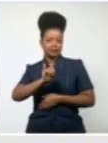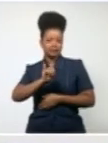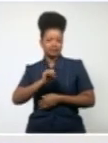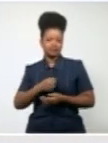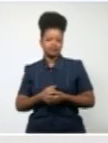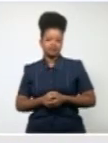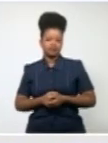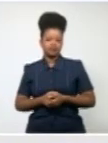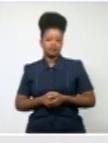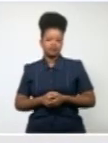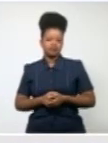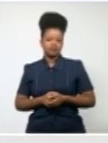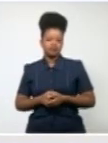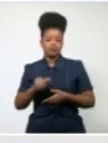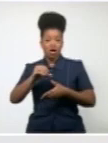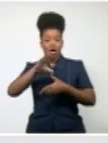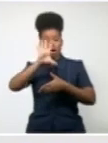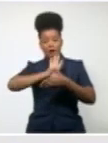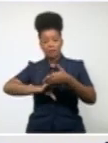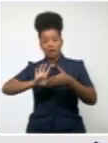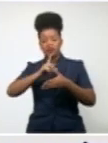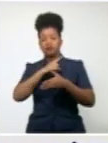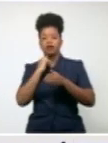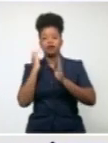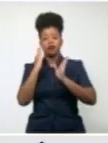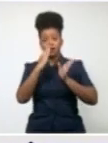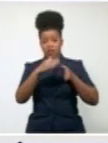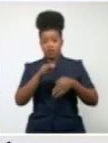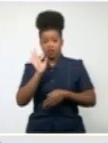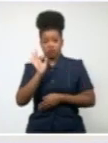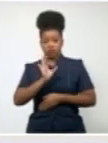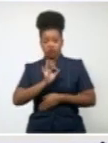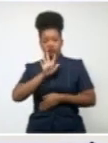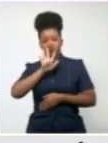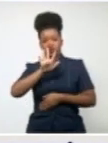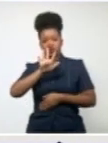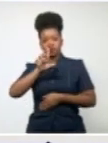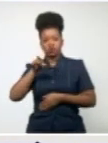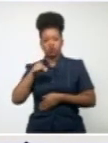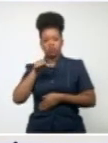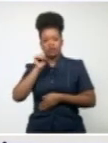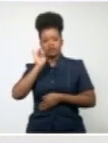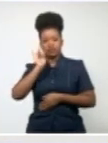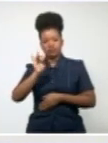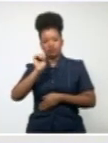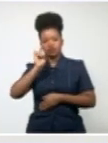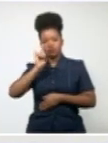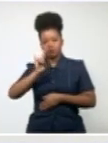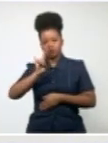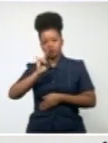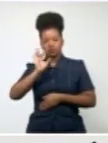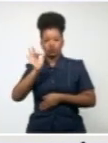the 16th place. The region's lethality is currently at